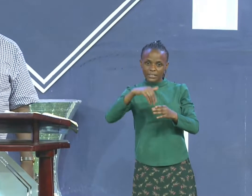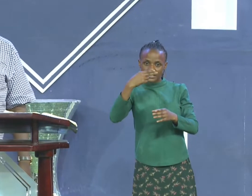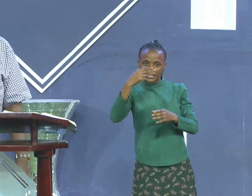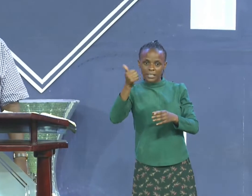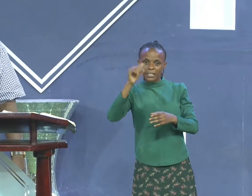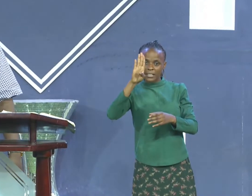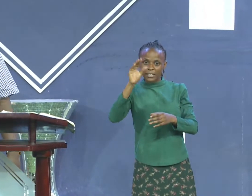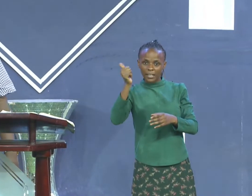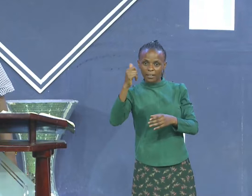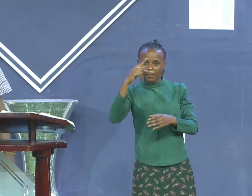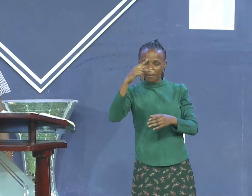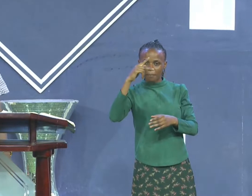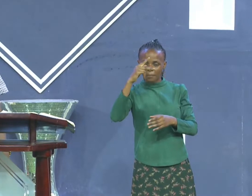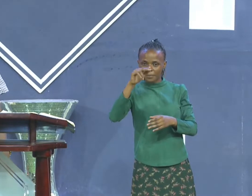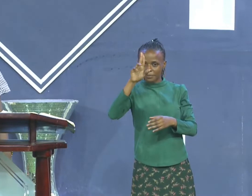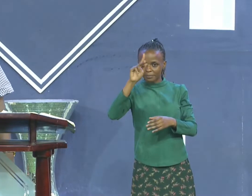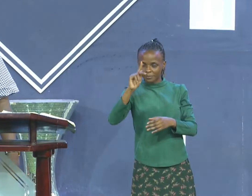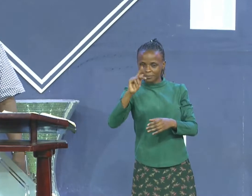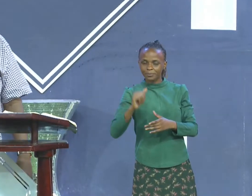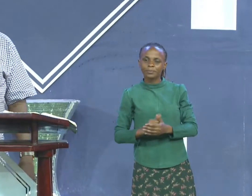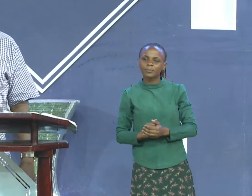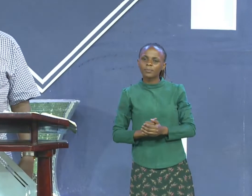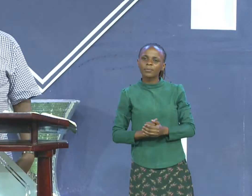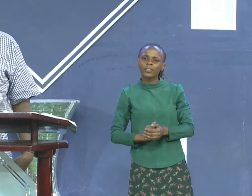this scripture in Habakkuk.